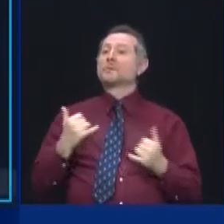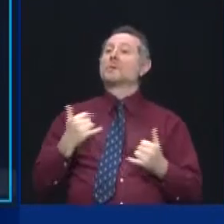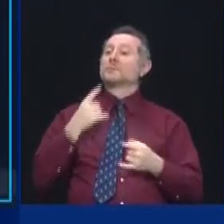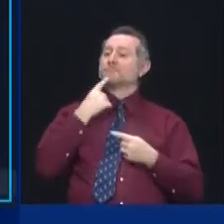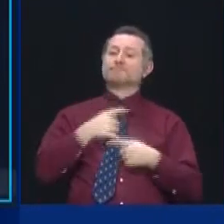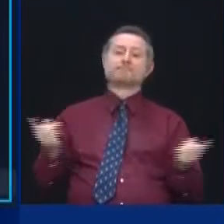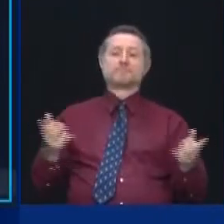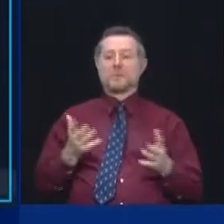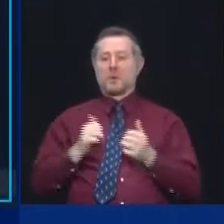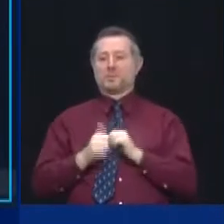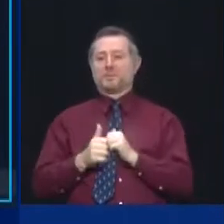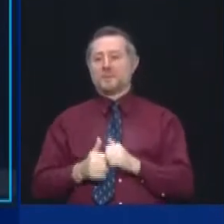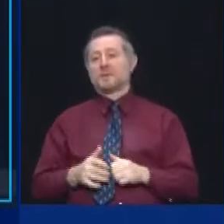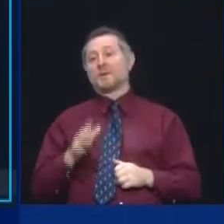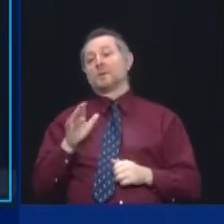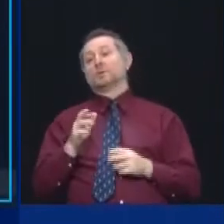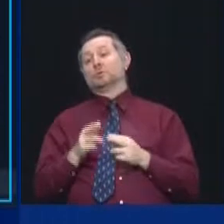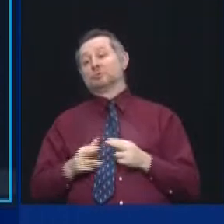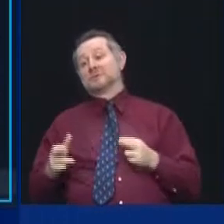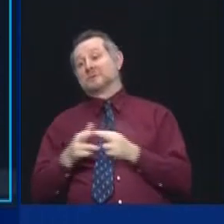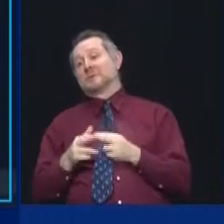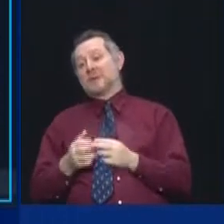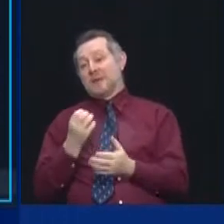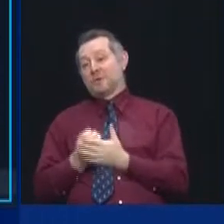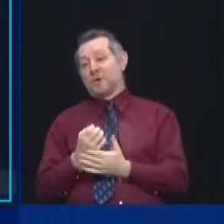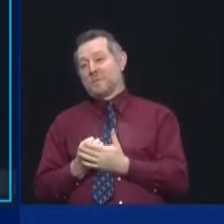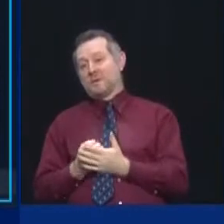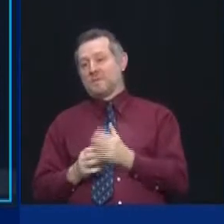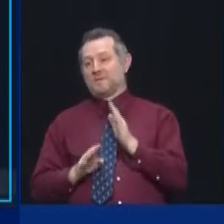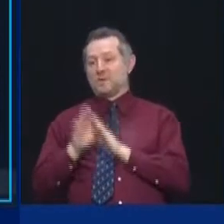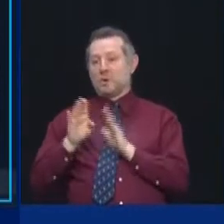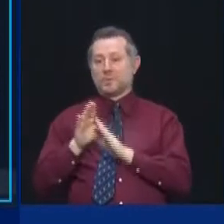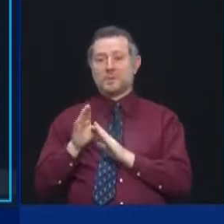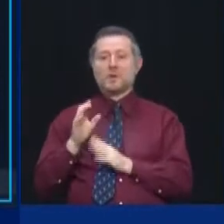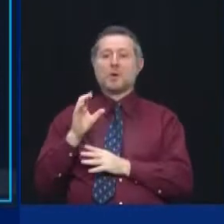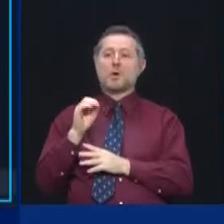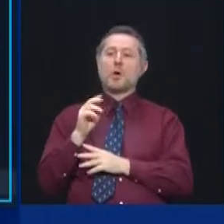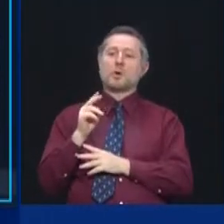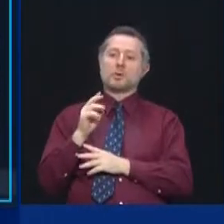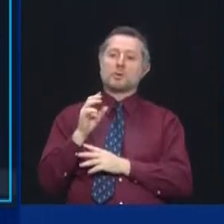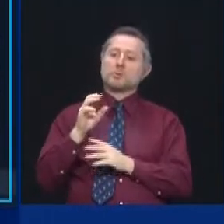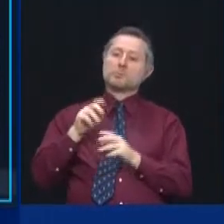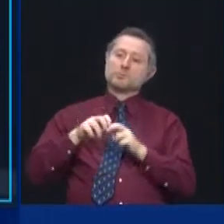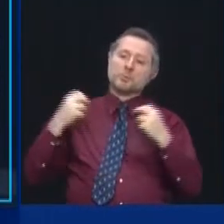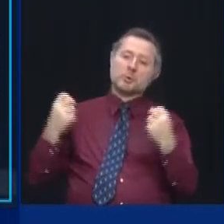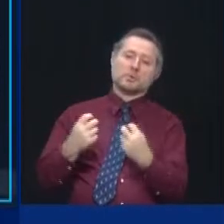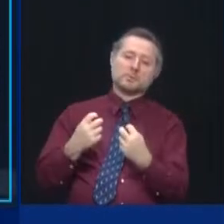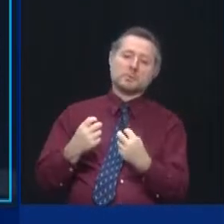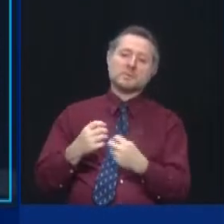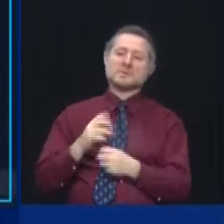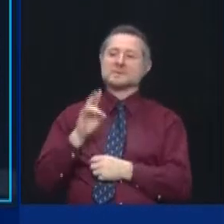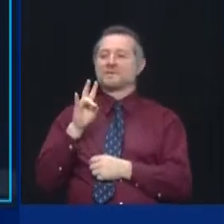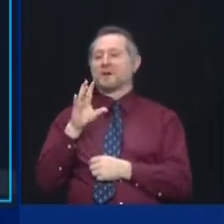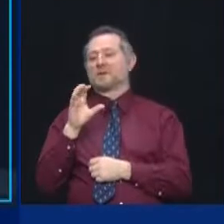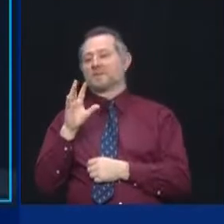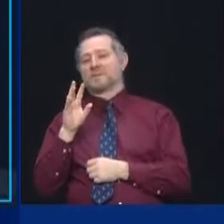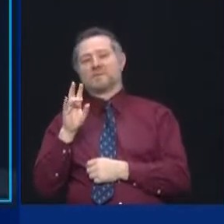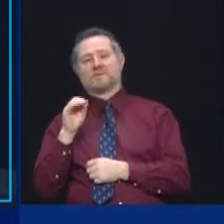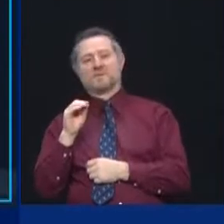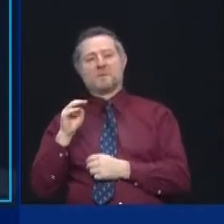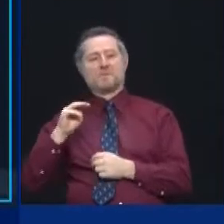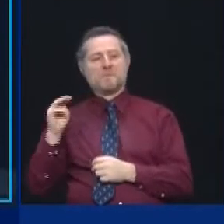as high as possible. We had good news today on the White House call with the governors.